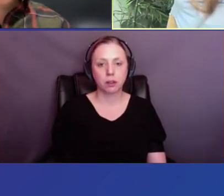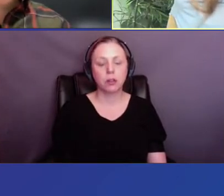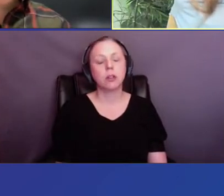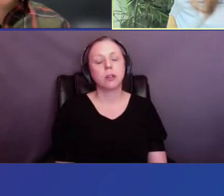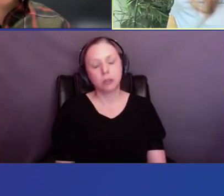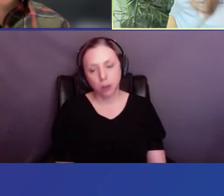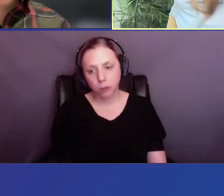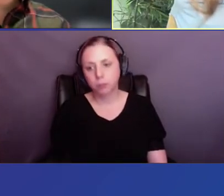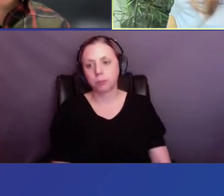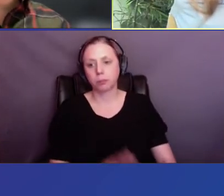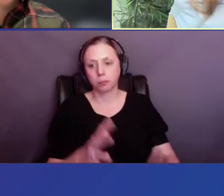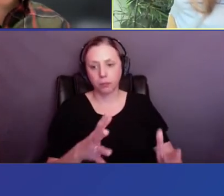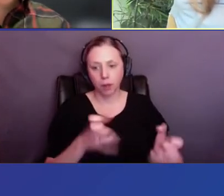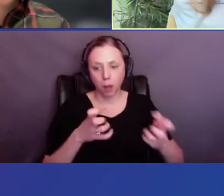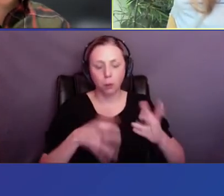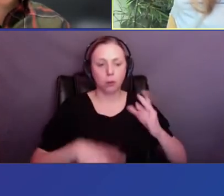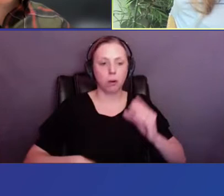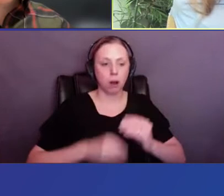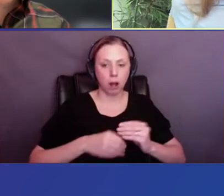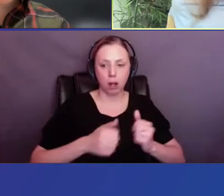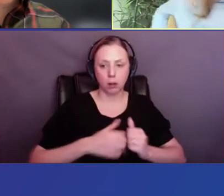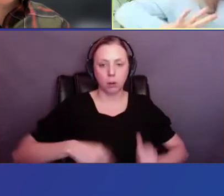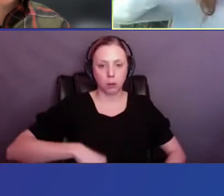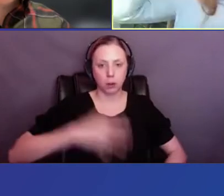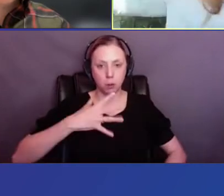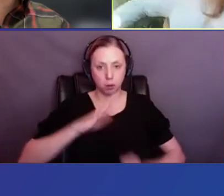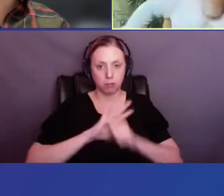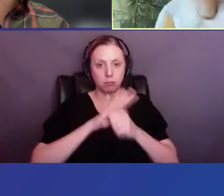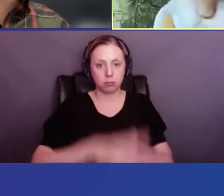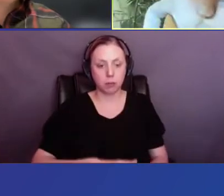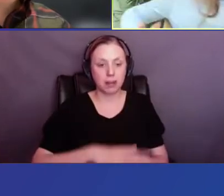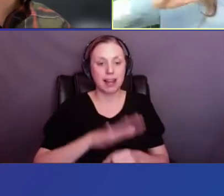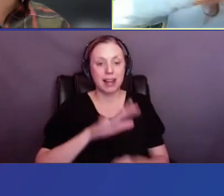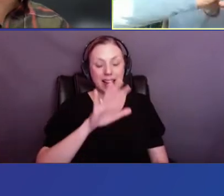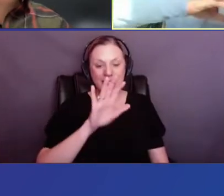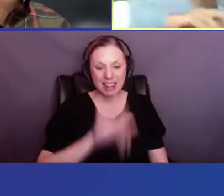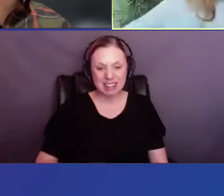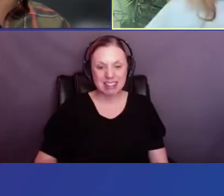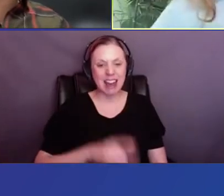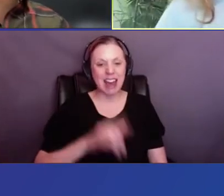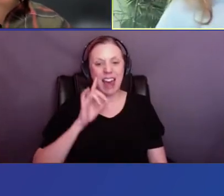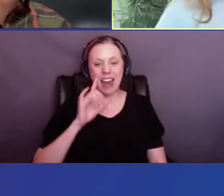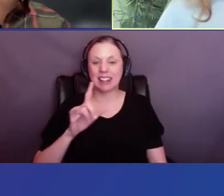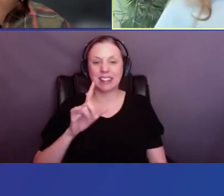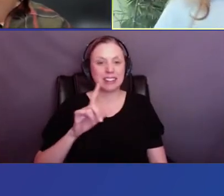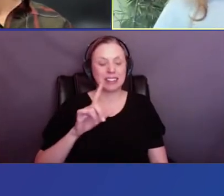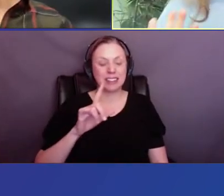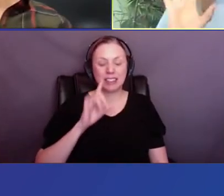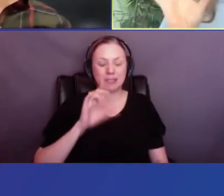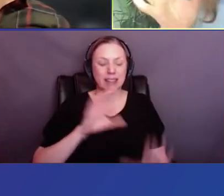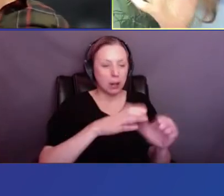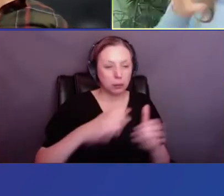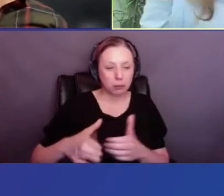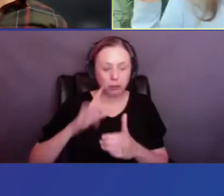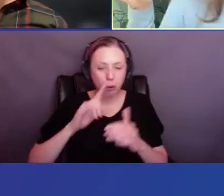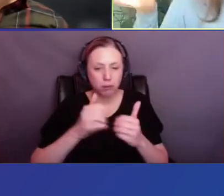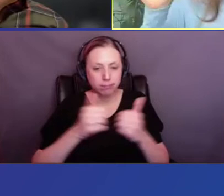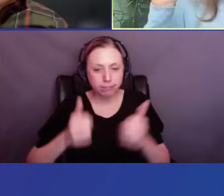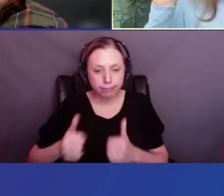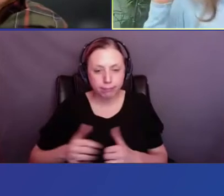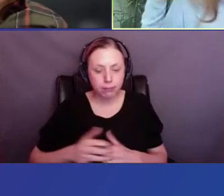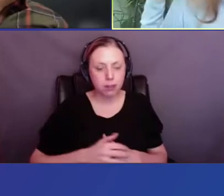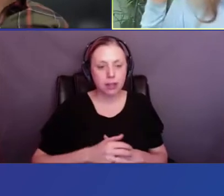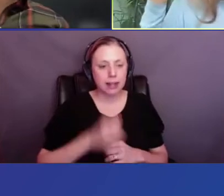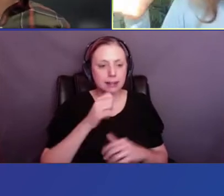the white supremacist categorization is the meritocratic categorization, right? They're linked. And so one of the things, it's not small,